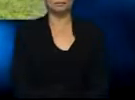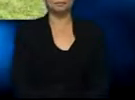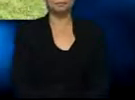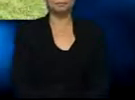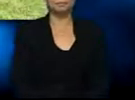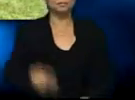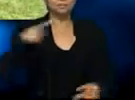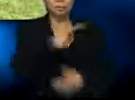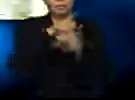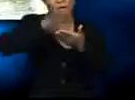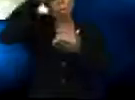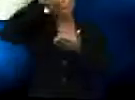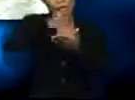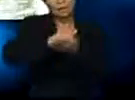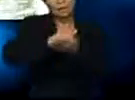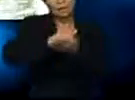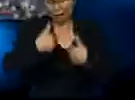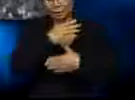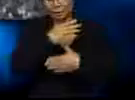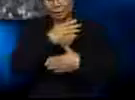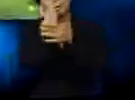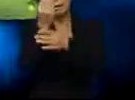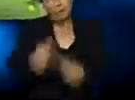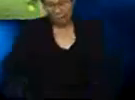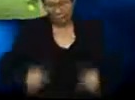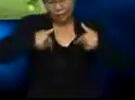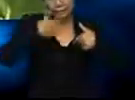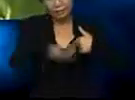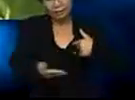We have learned that animals and plants are living things.